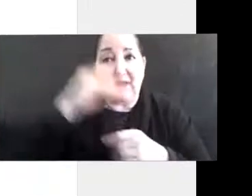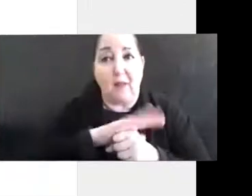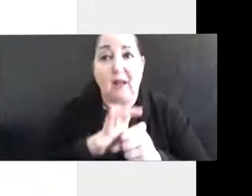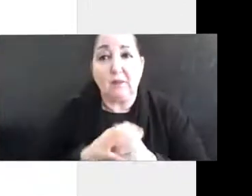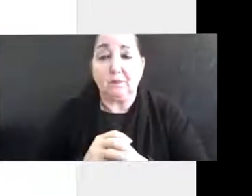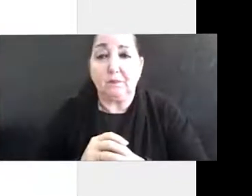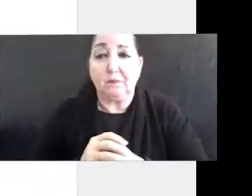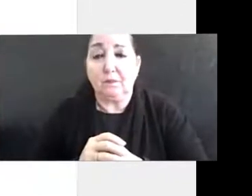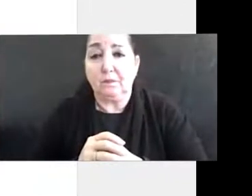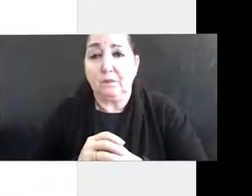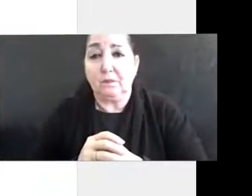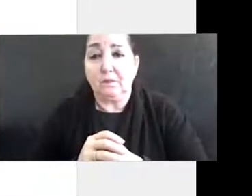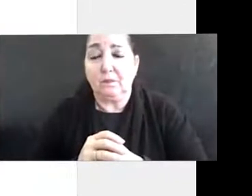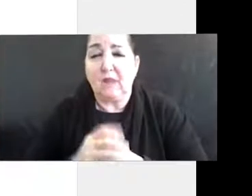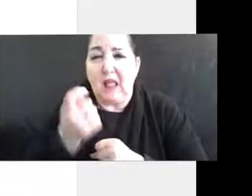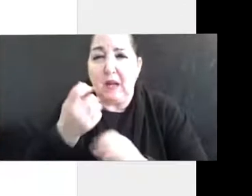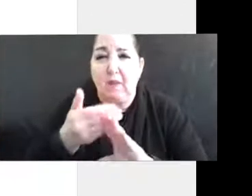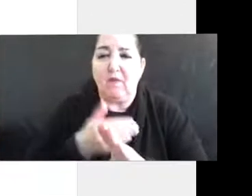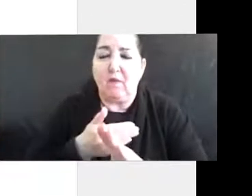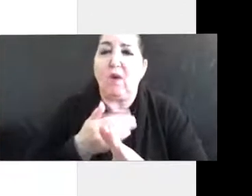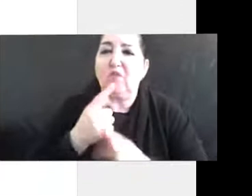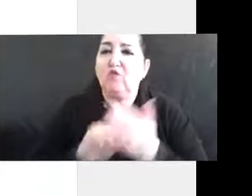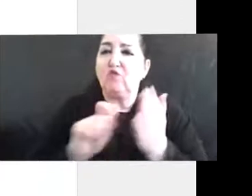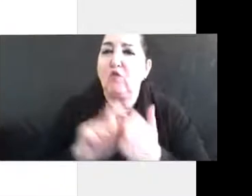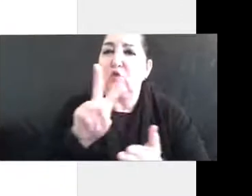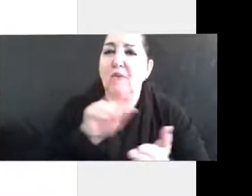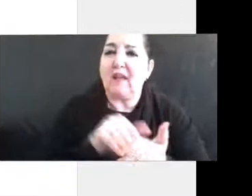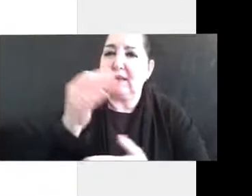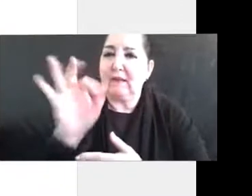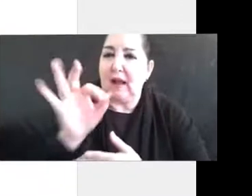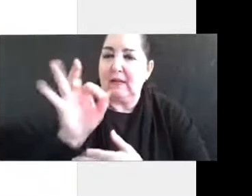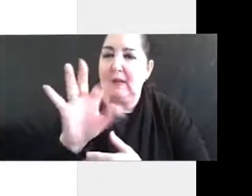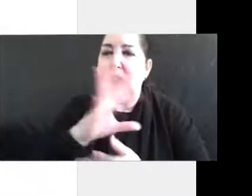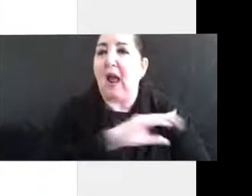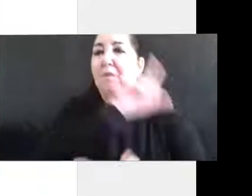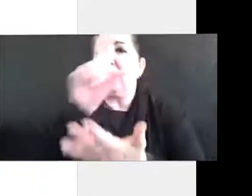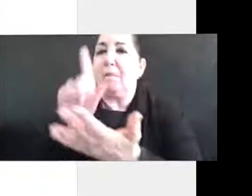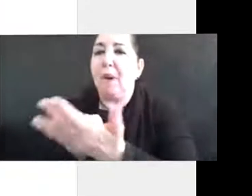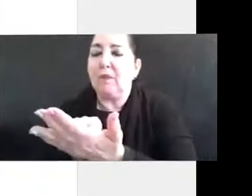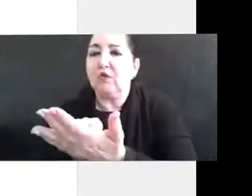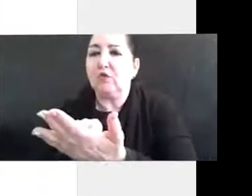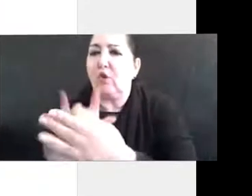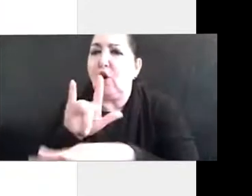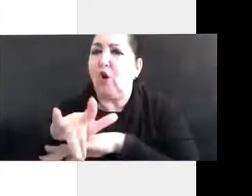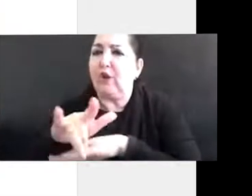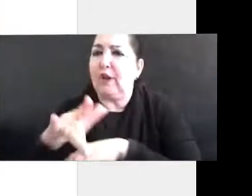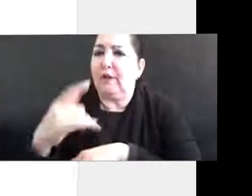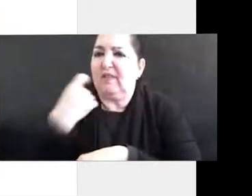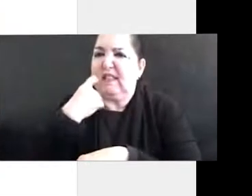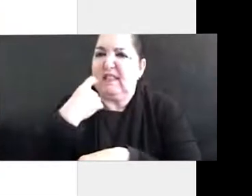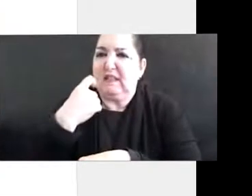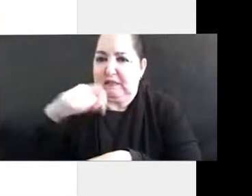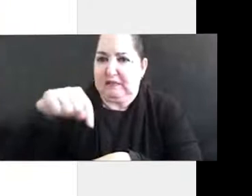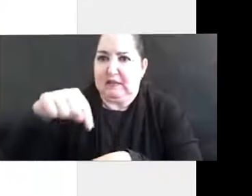the pandemic, just a little bit before it, 2019, and then published, I think, early